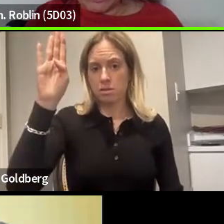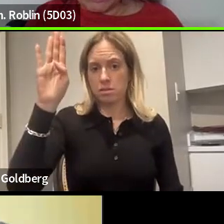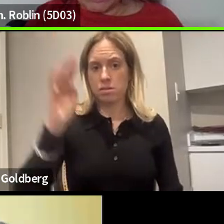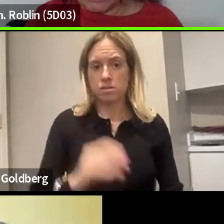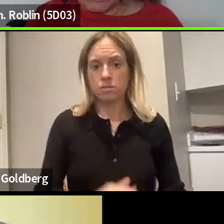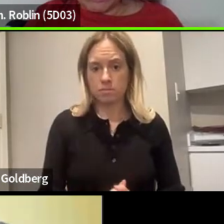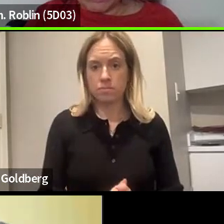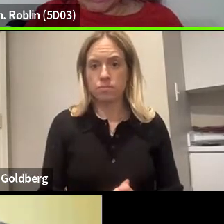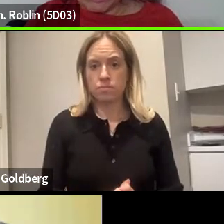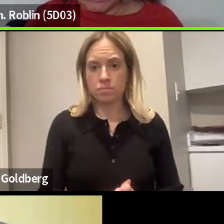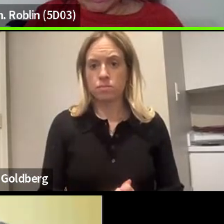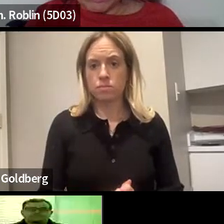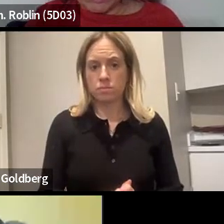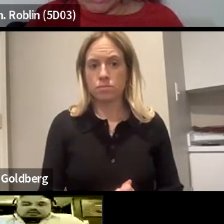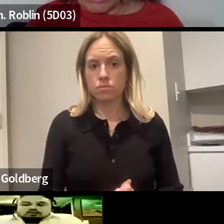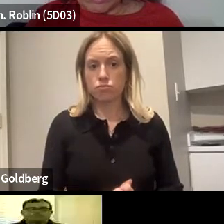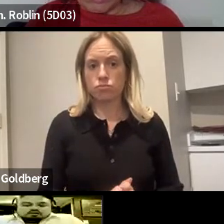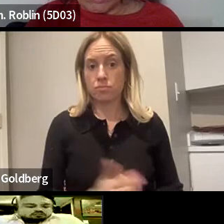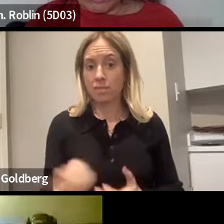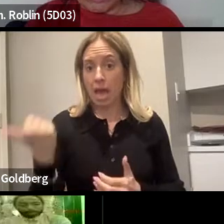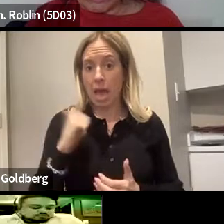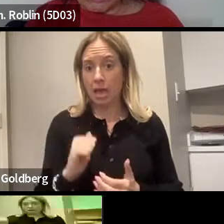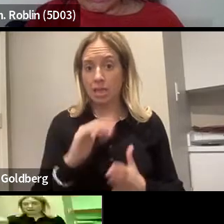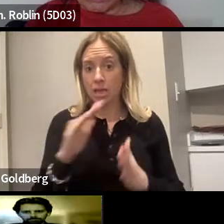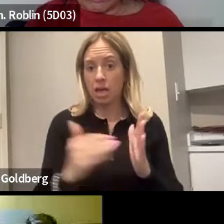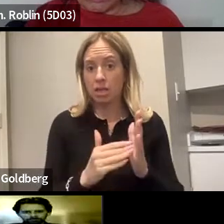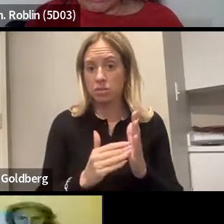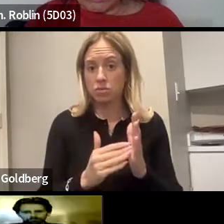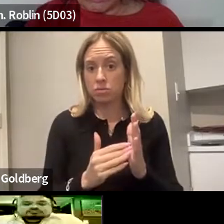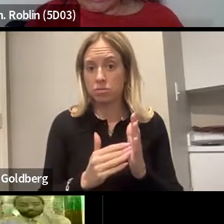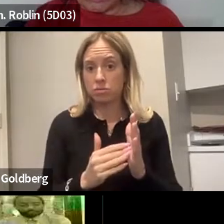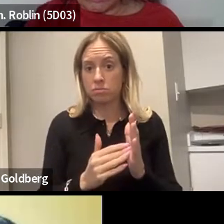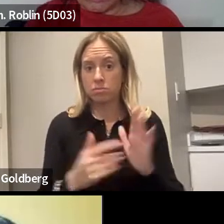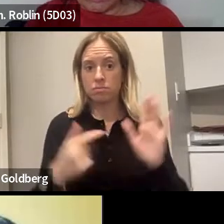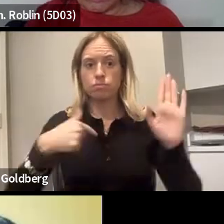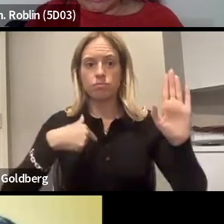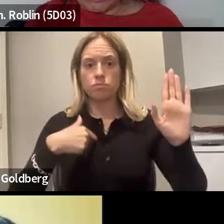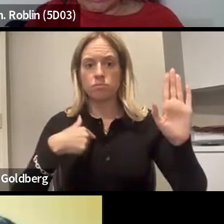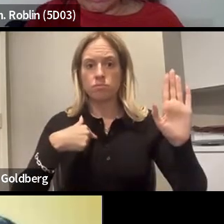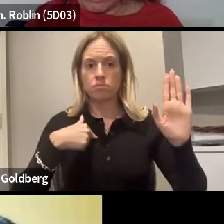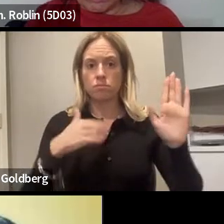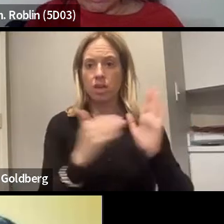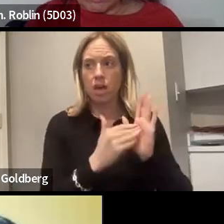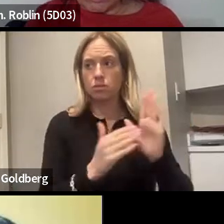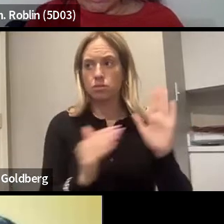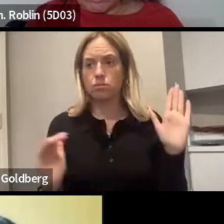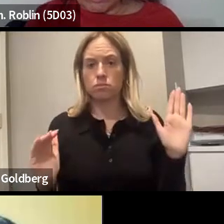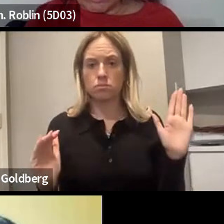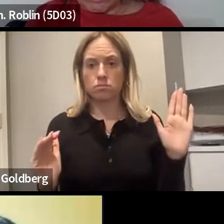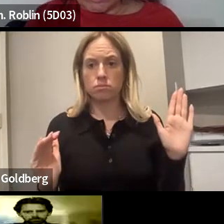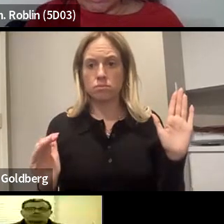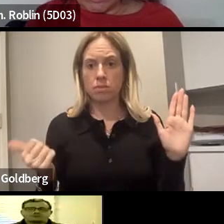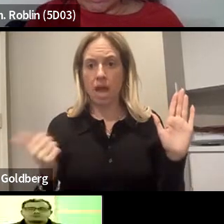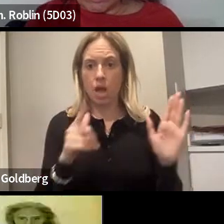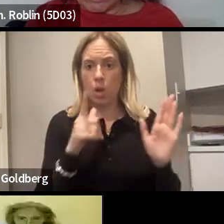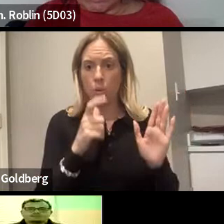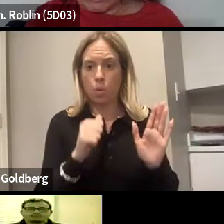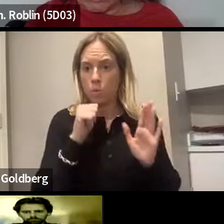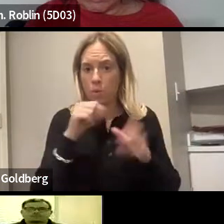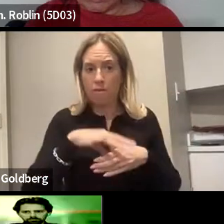Aye. Aye. Any opposed? Opposed? Any abstentions? I